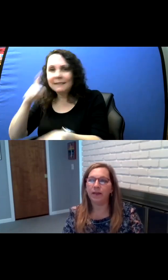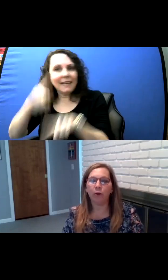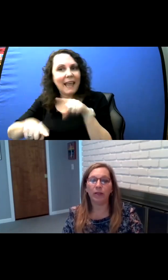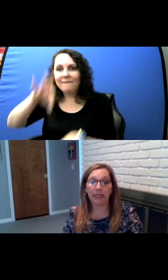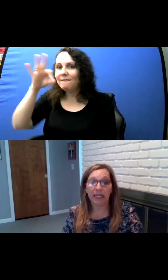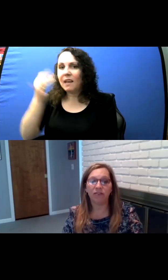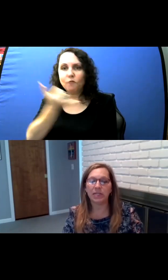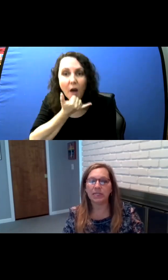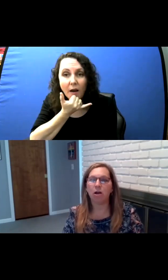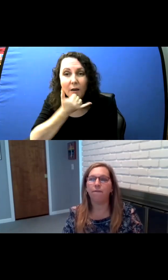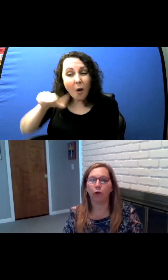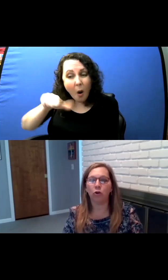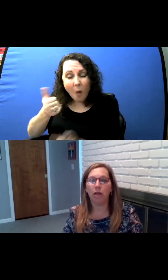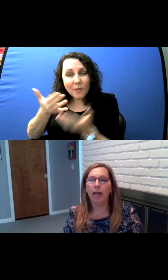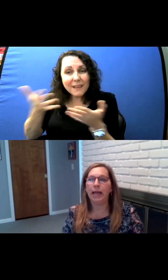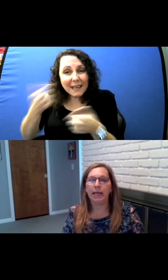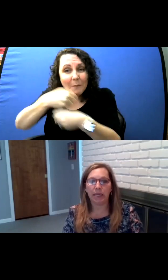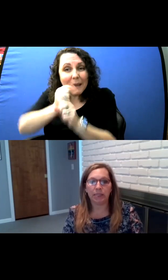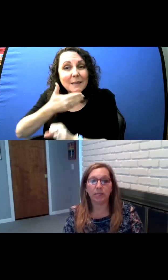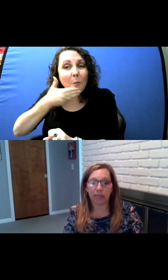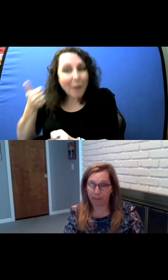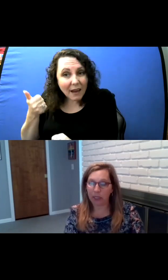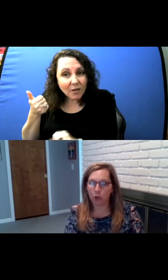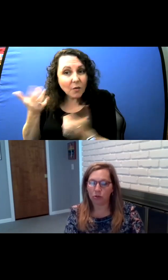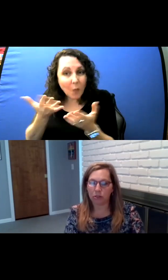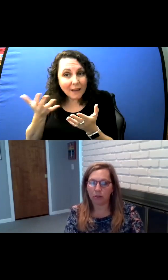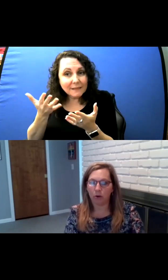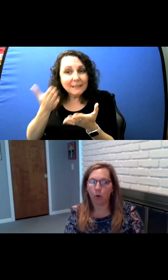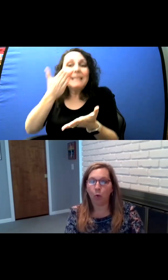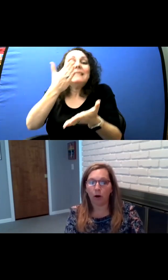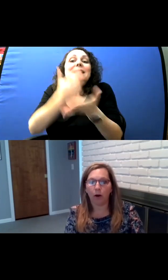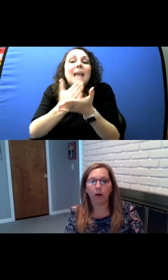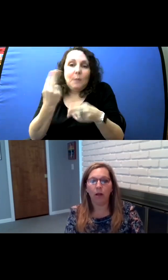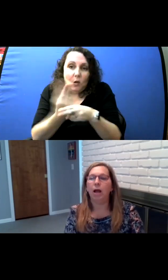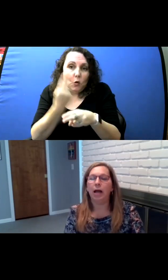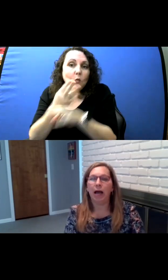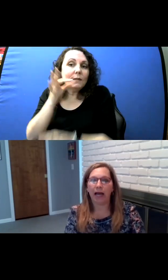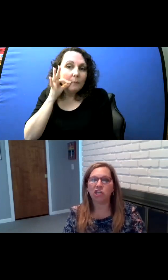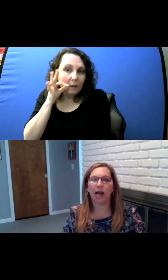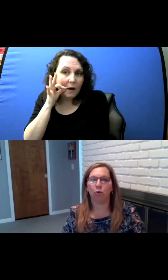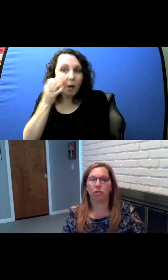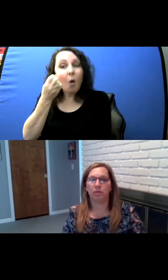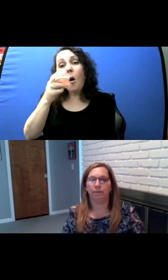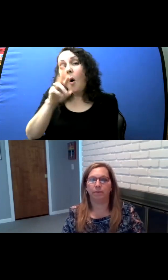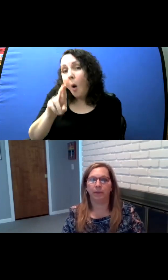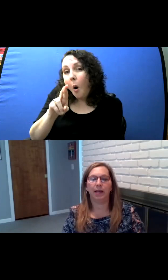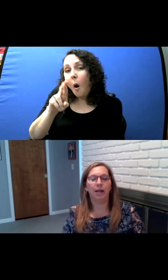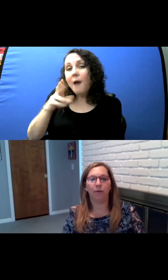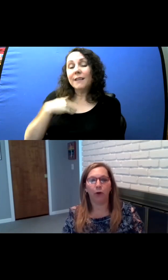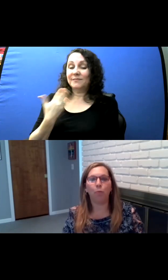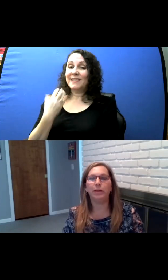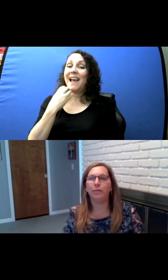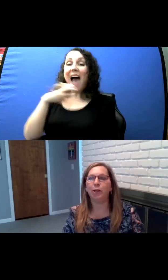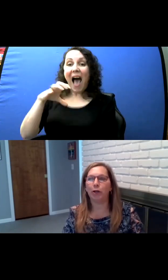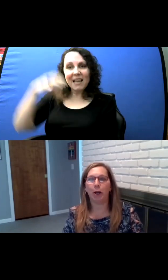the only thing that relieves the discomfort is stopping use or hot showers. Okay,